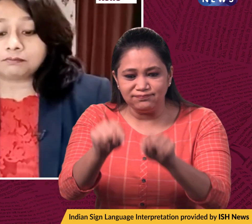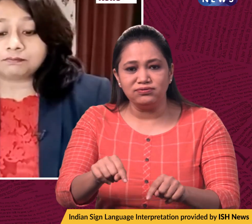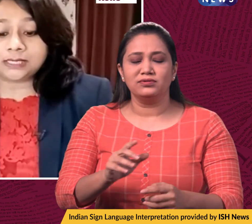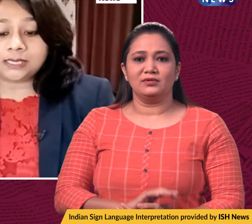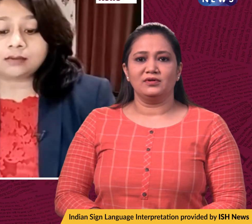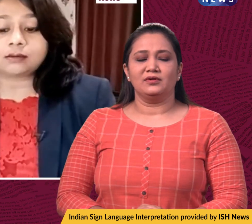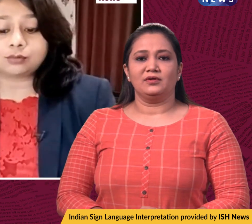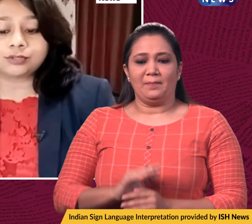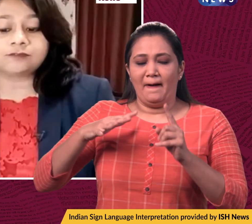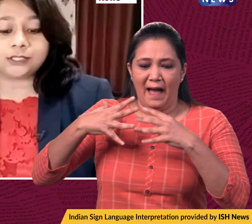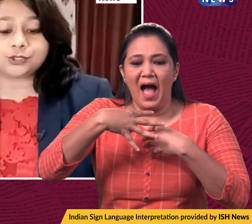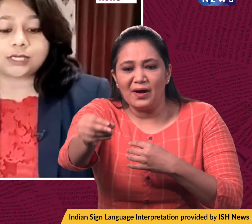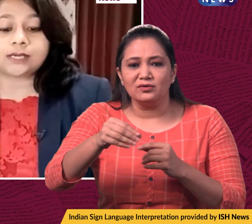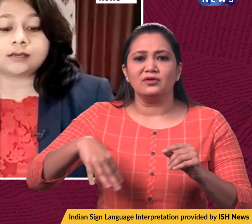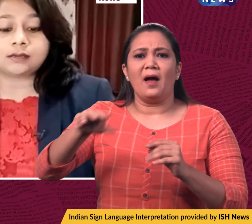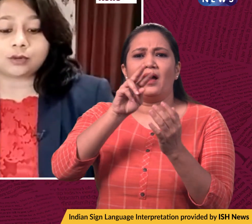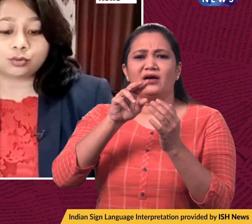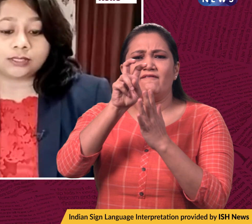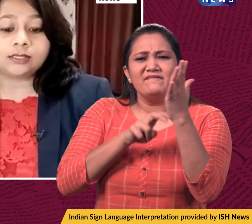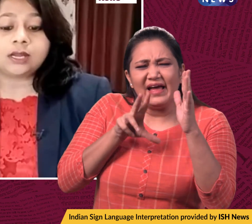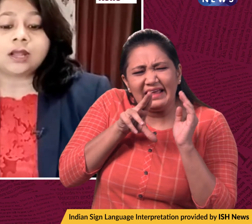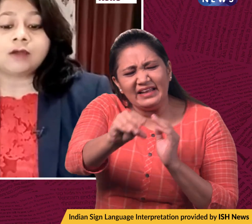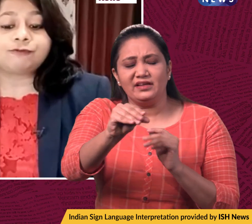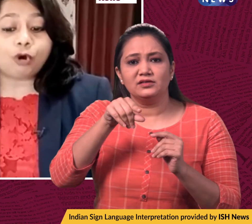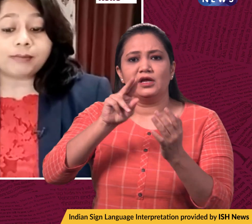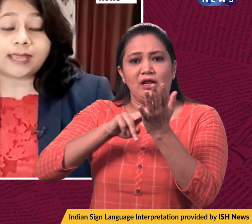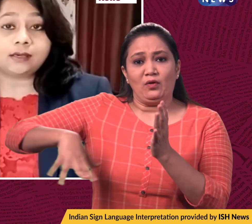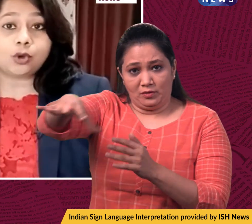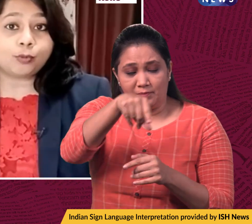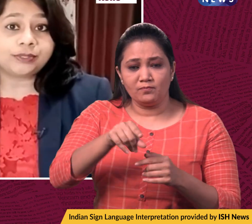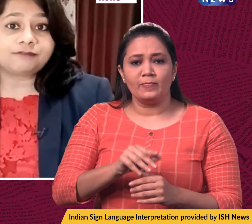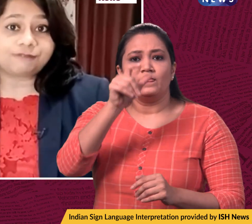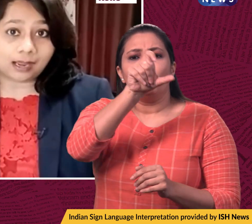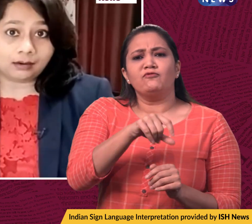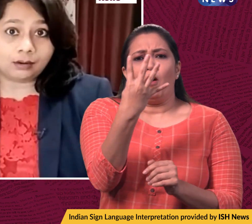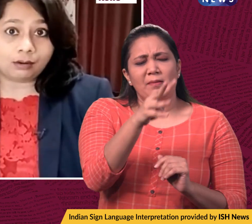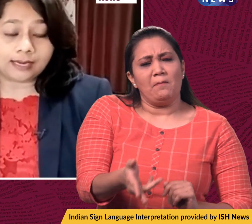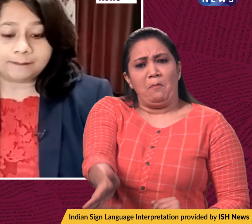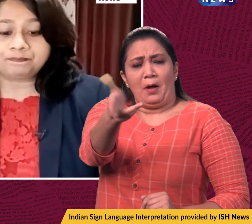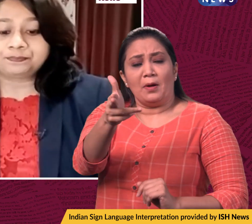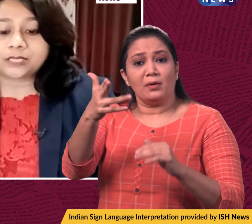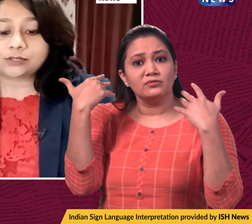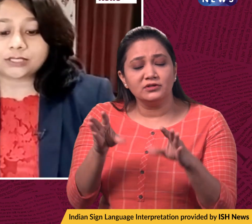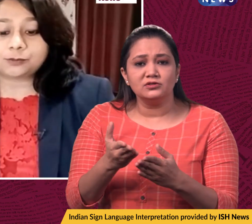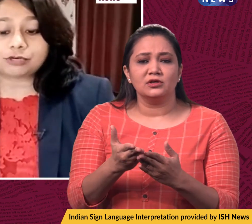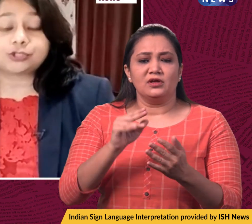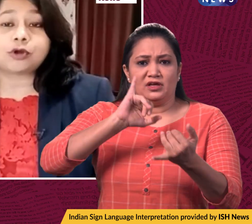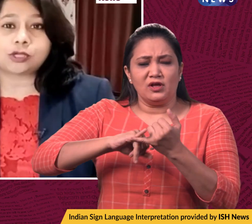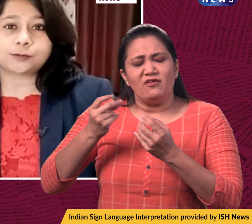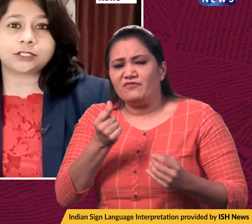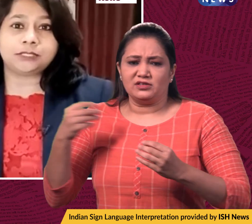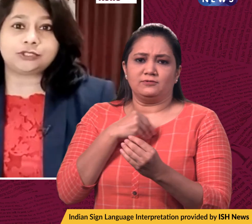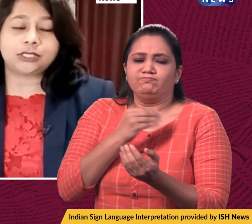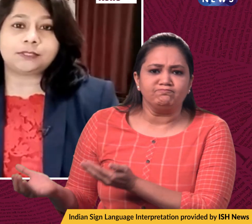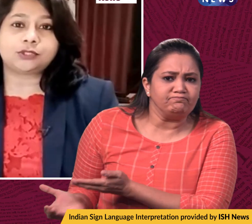at Million Kurd village in Nagodar, 4 men opened fire on him. Now, Sandeep was rushed to